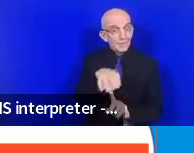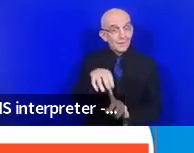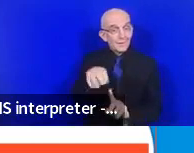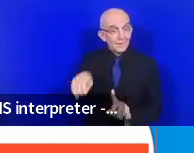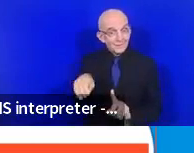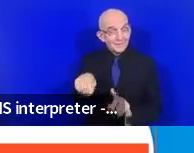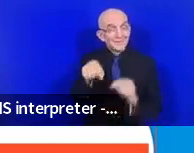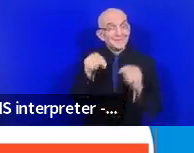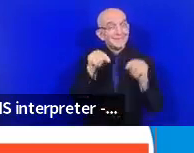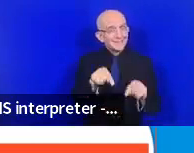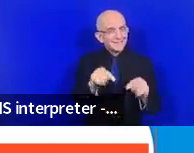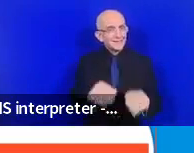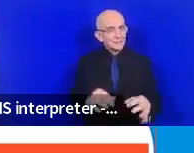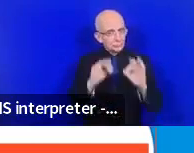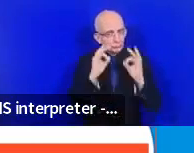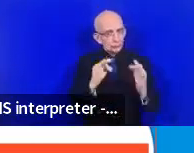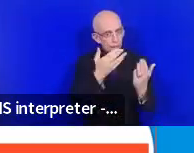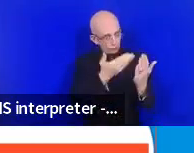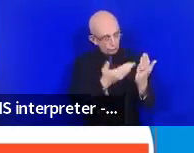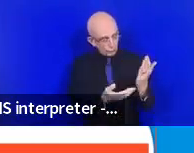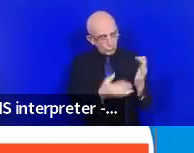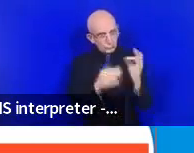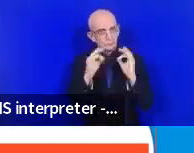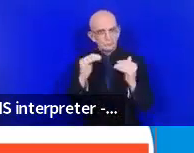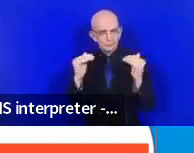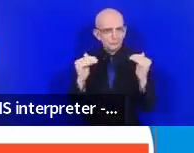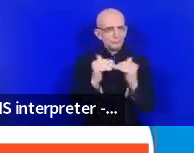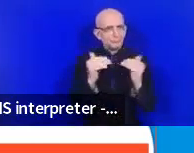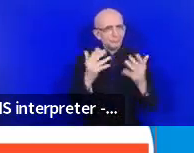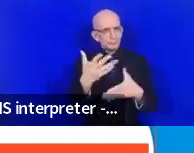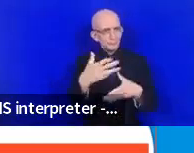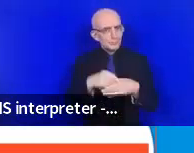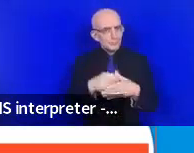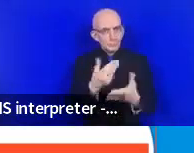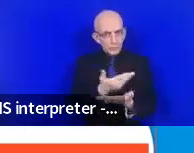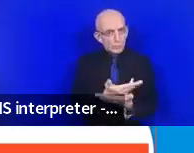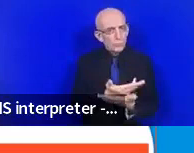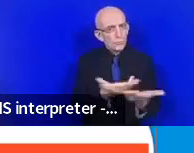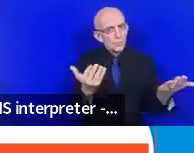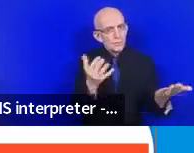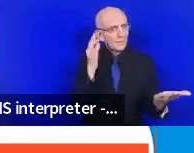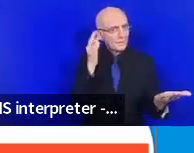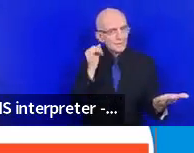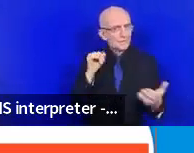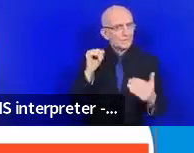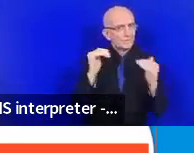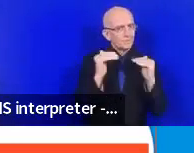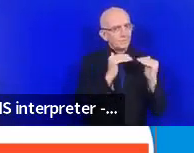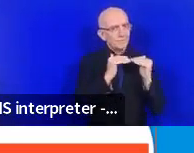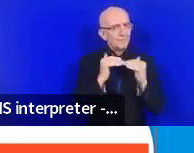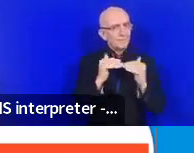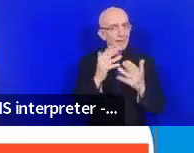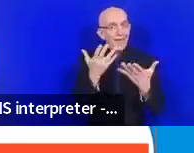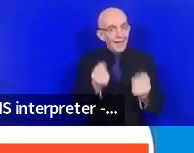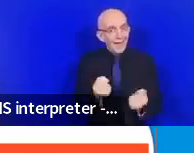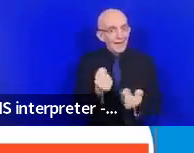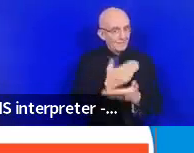disabilities and their diverse groups to be part of the promotion of gender